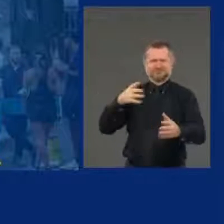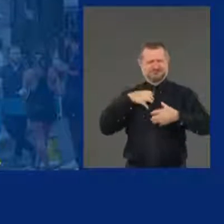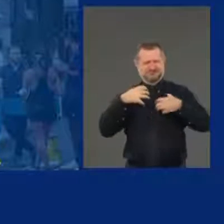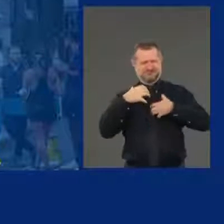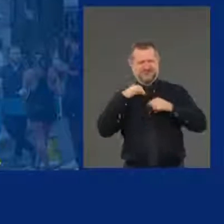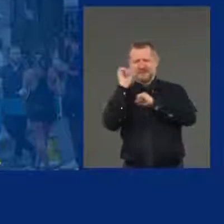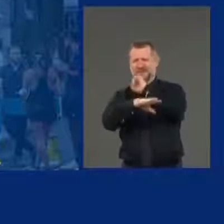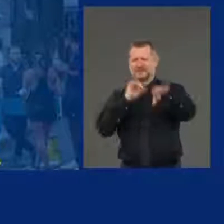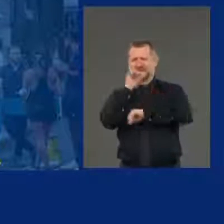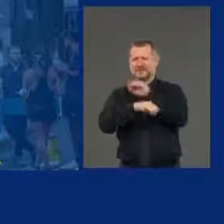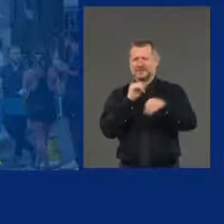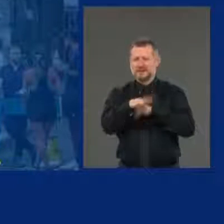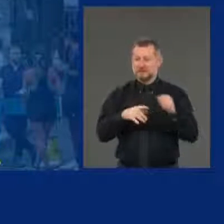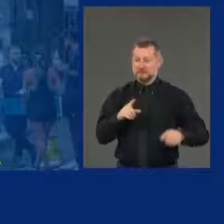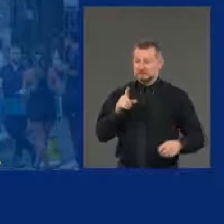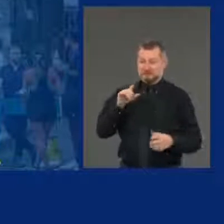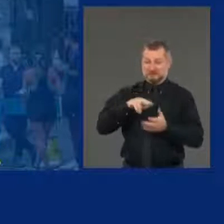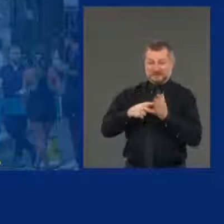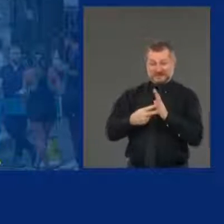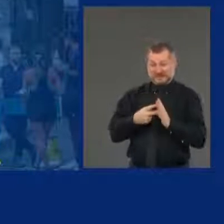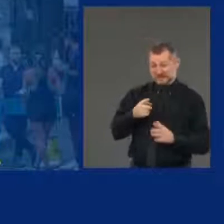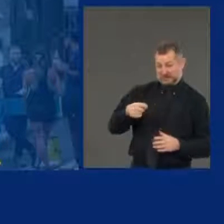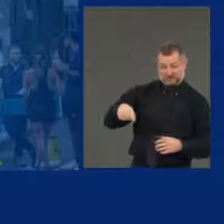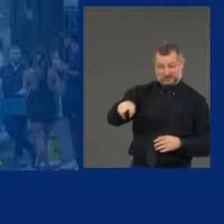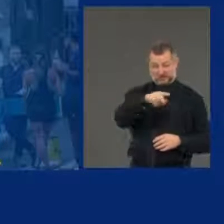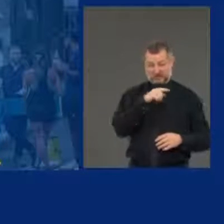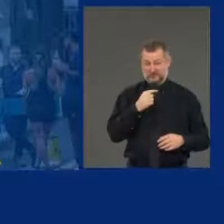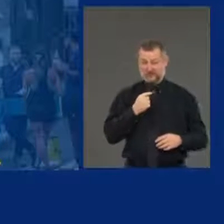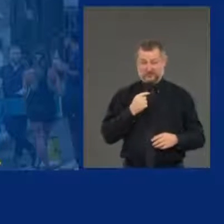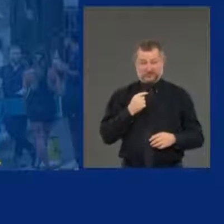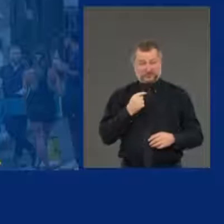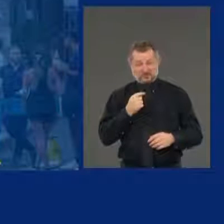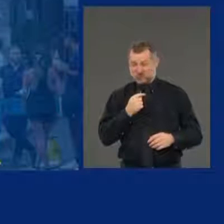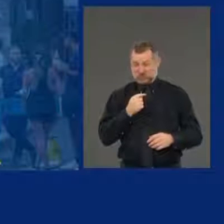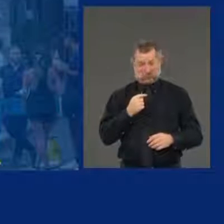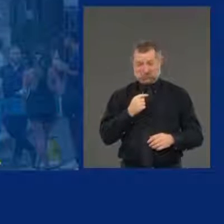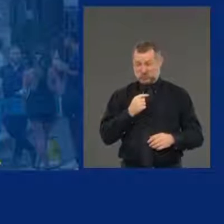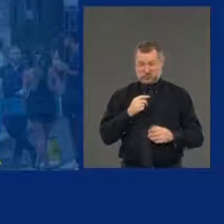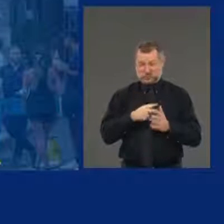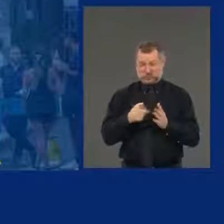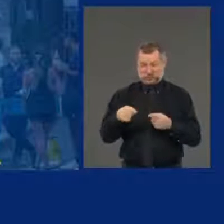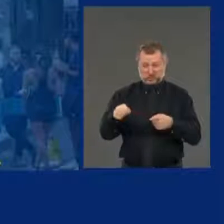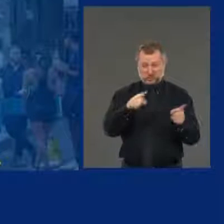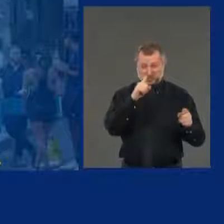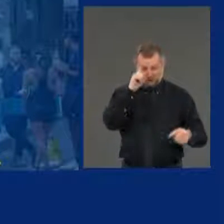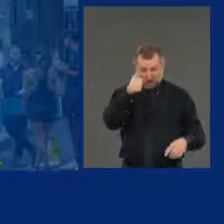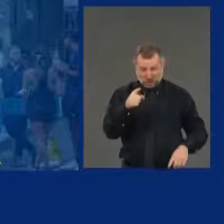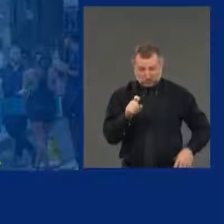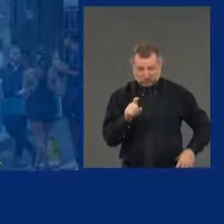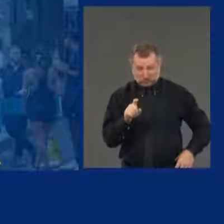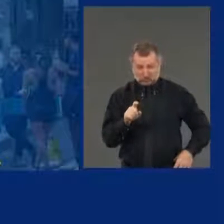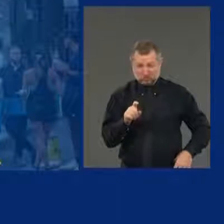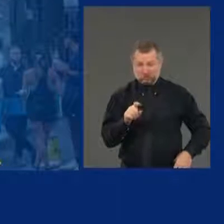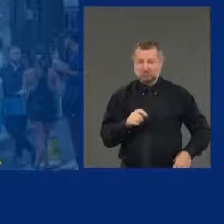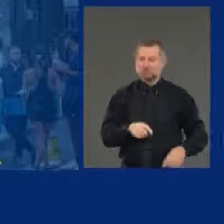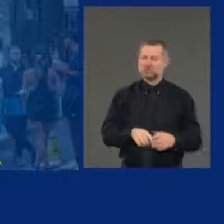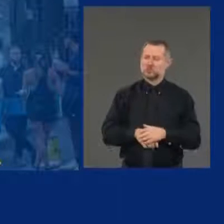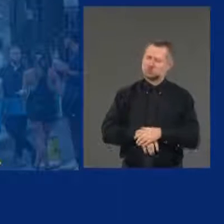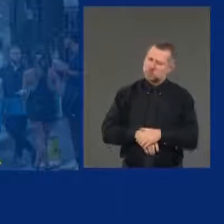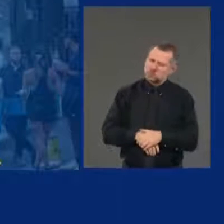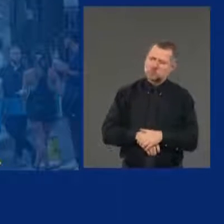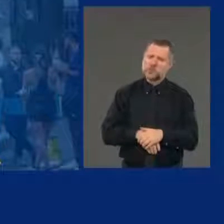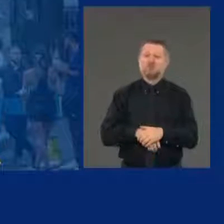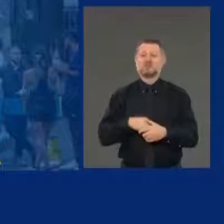also shows how smart people are and how offended people are that they're calling